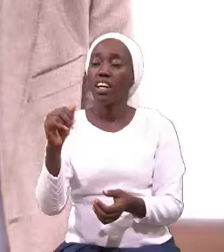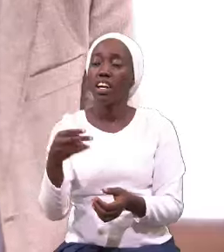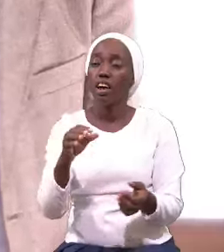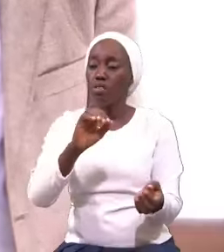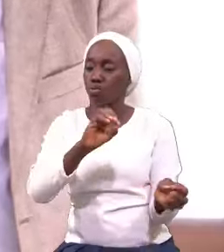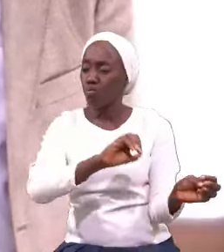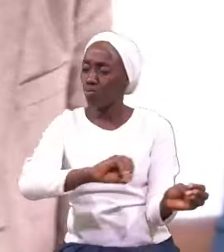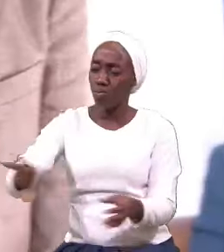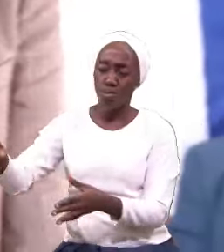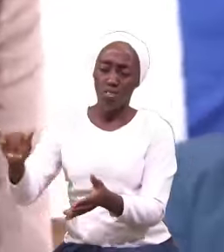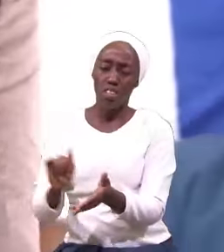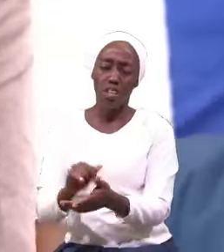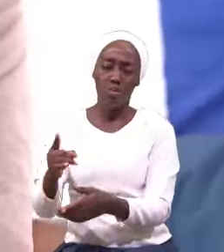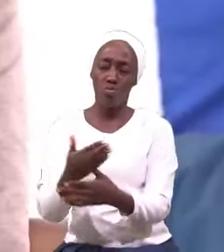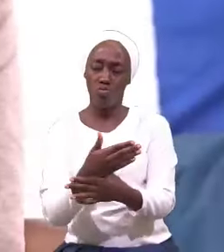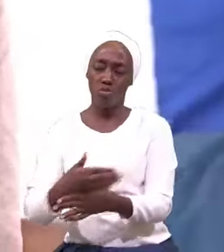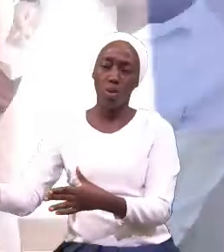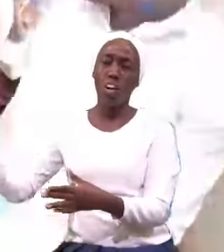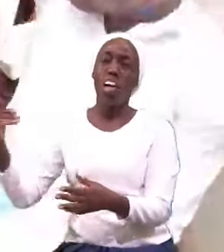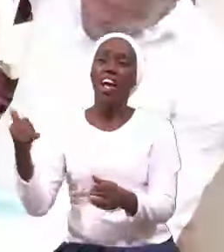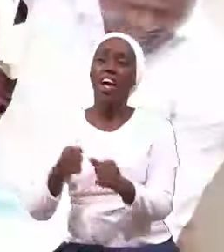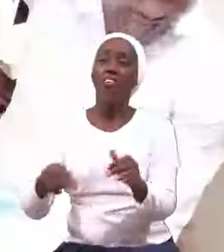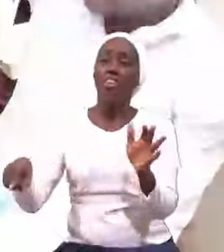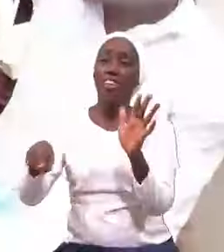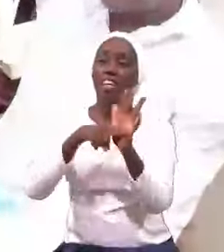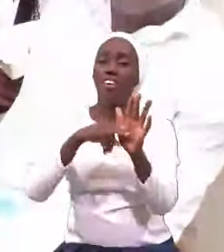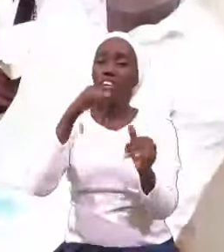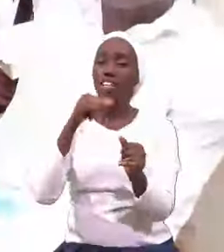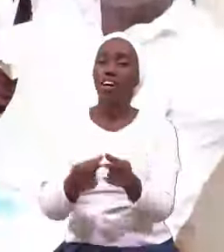negative letter that comes to you, throw it aside.